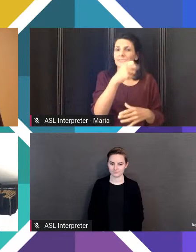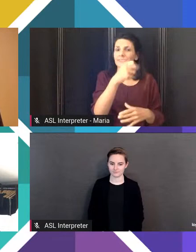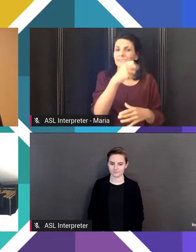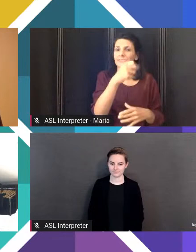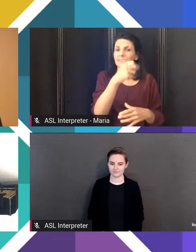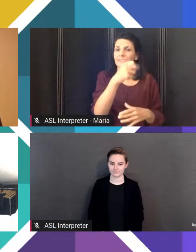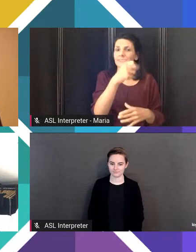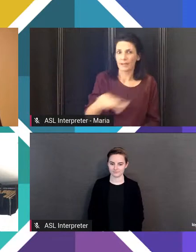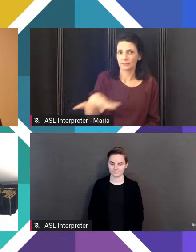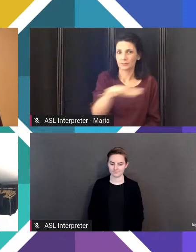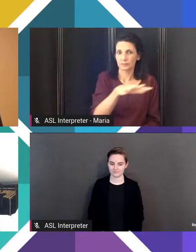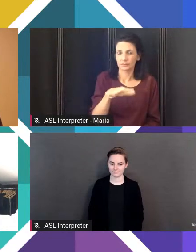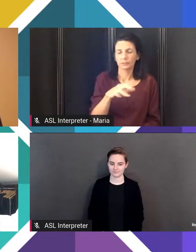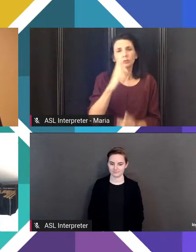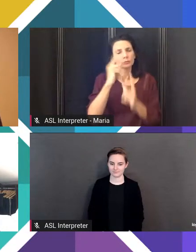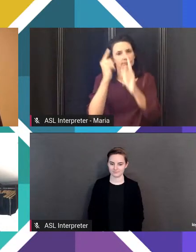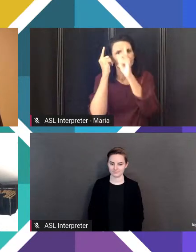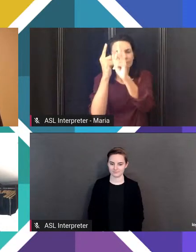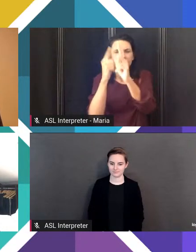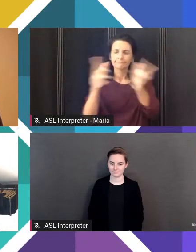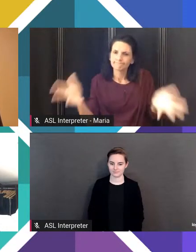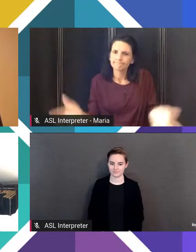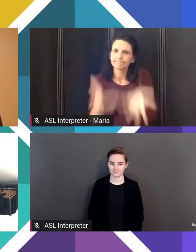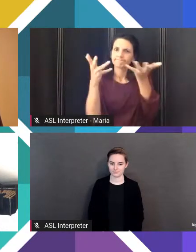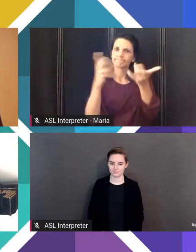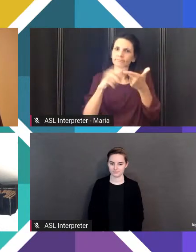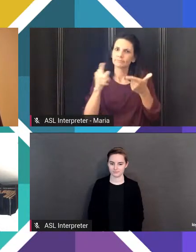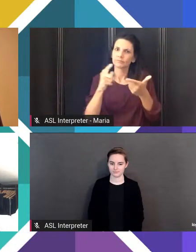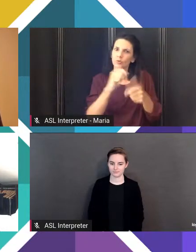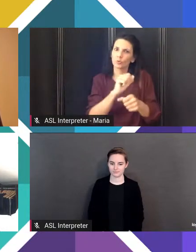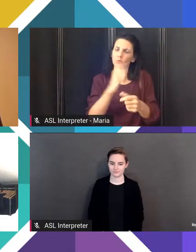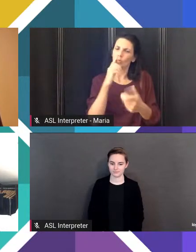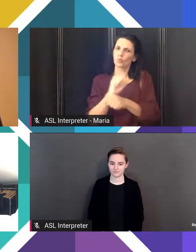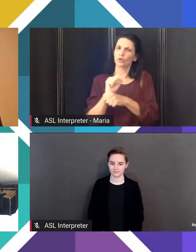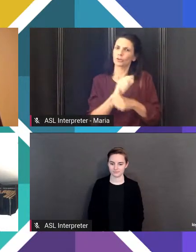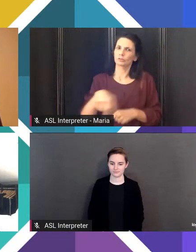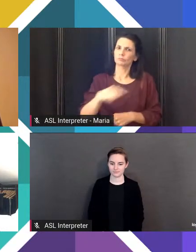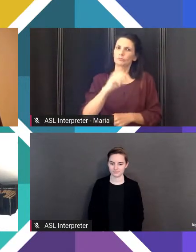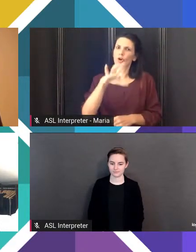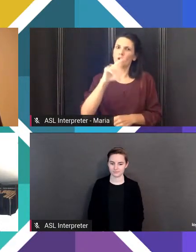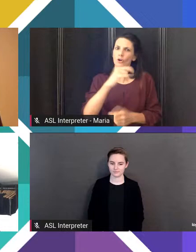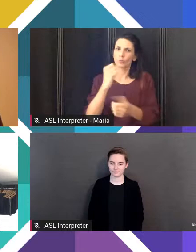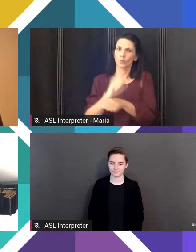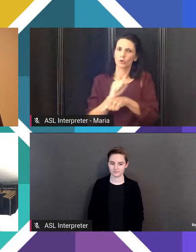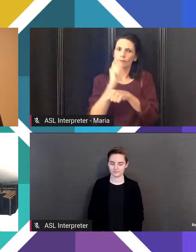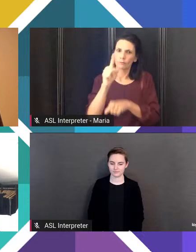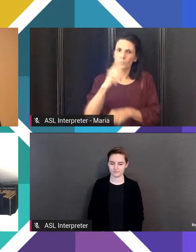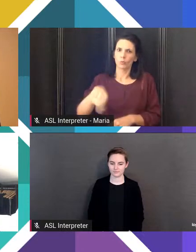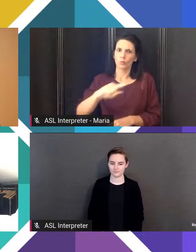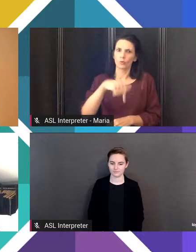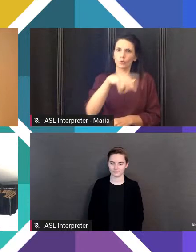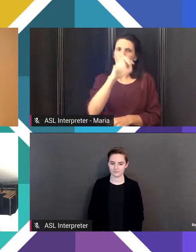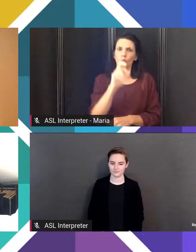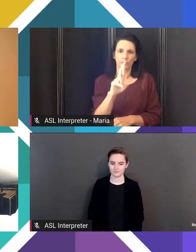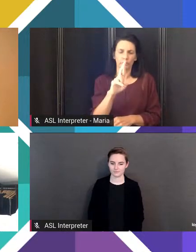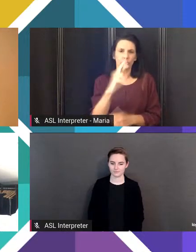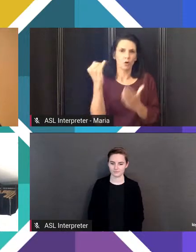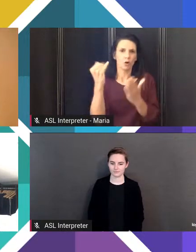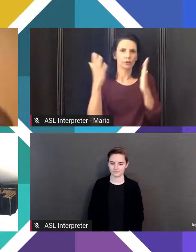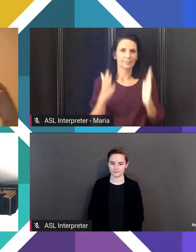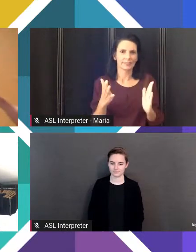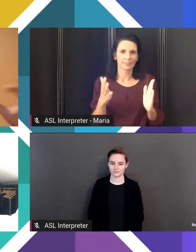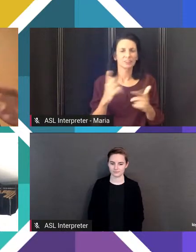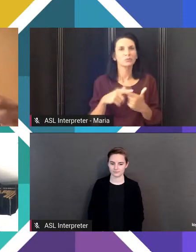only elevate the works of queer artists. It's a question I struggle with a lot of like, does it actually have to